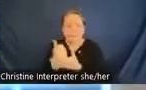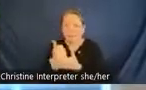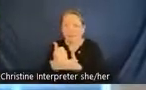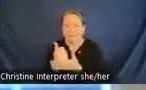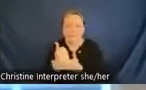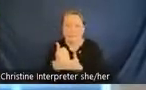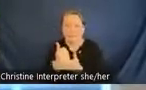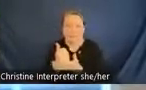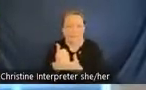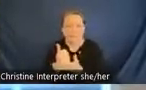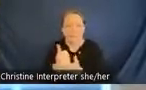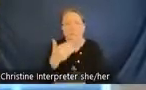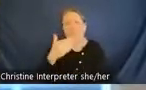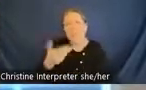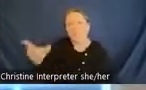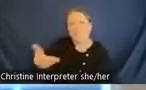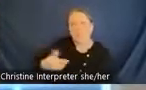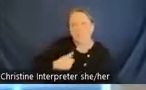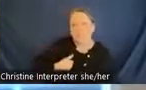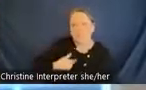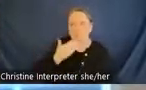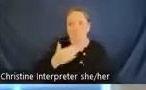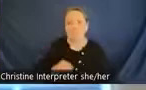for having me.